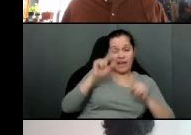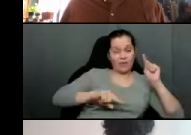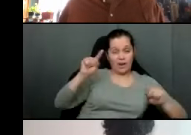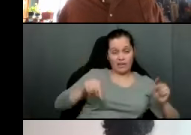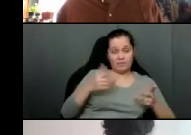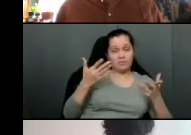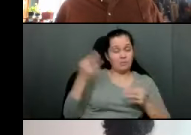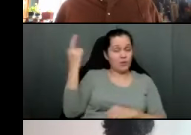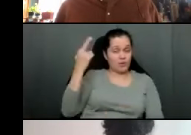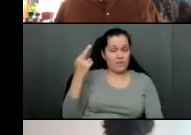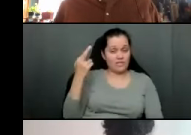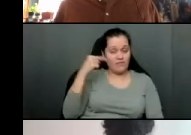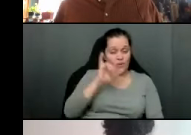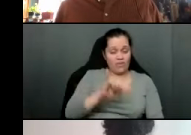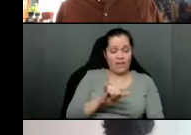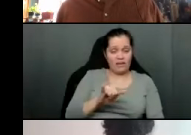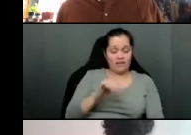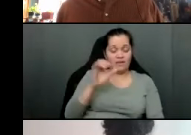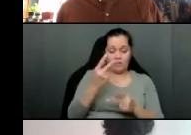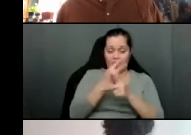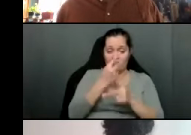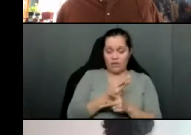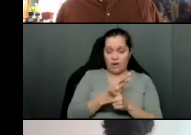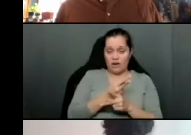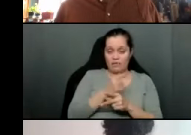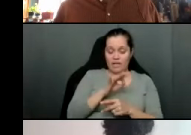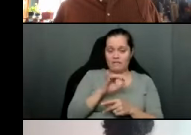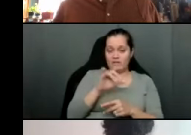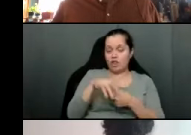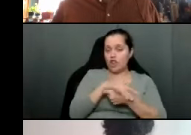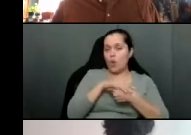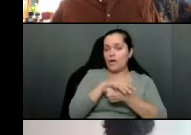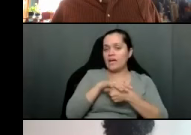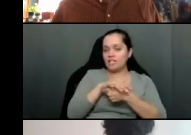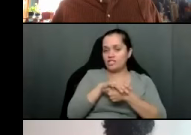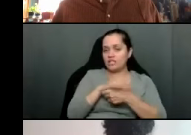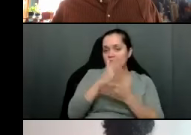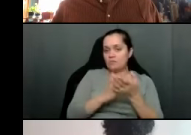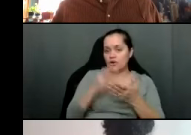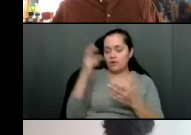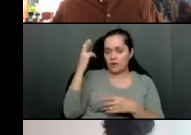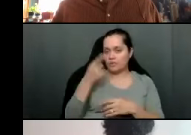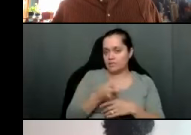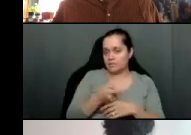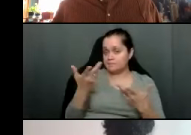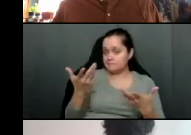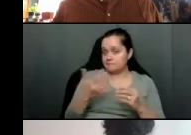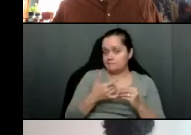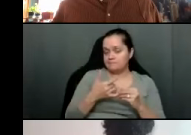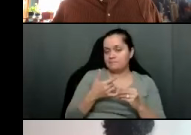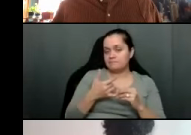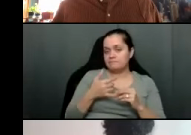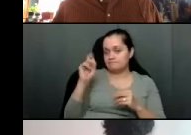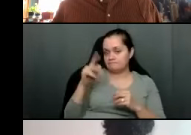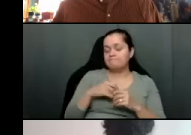be a reason for it. Can we figure out if location is part of that reason?